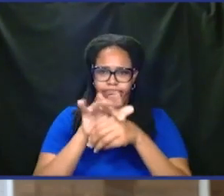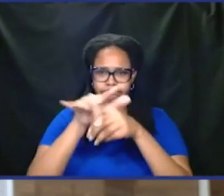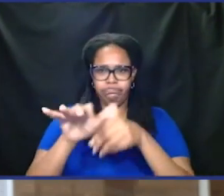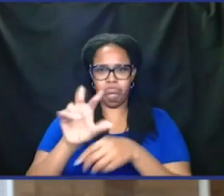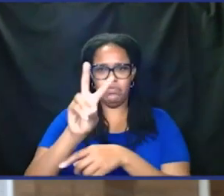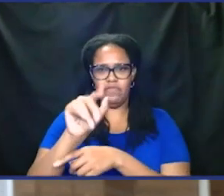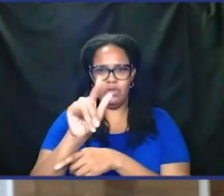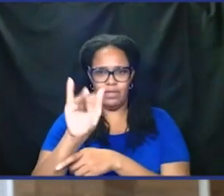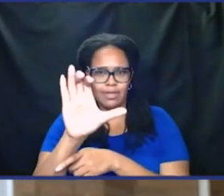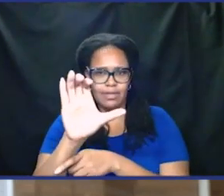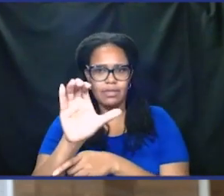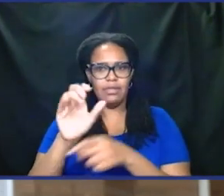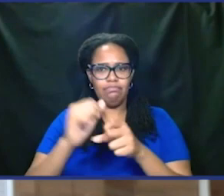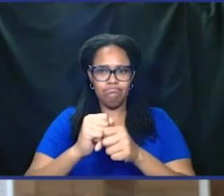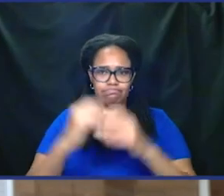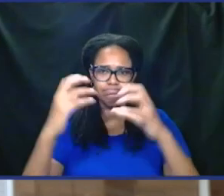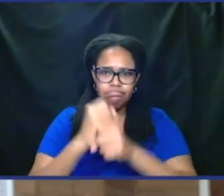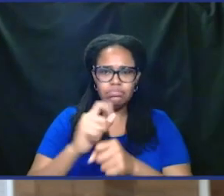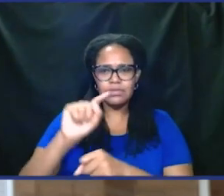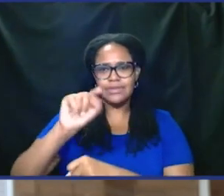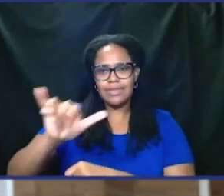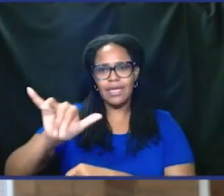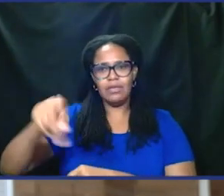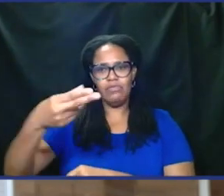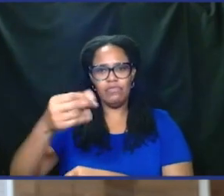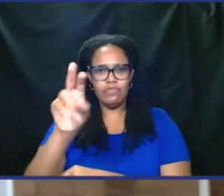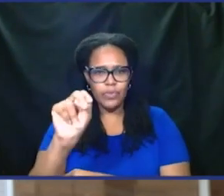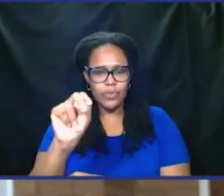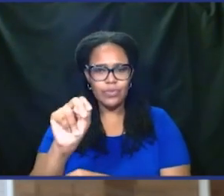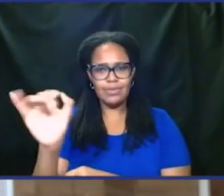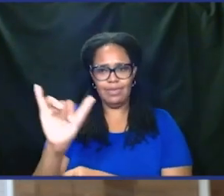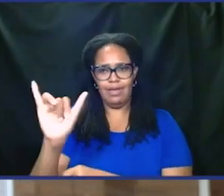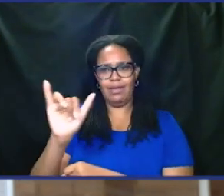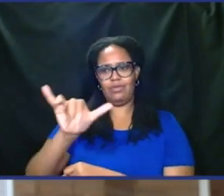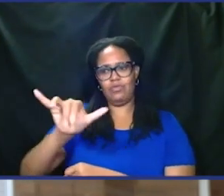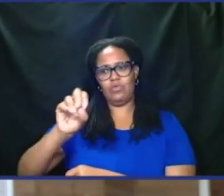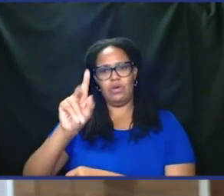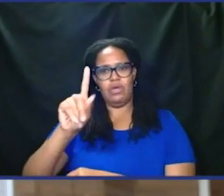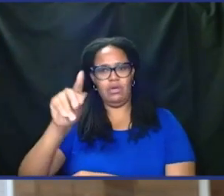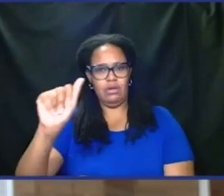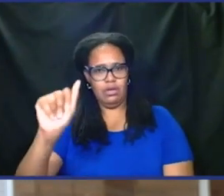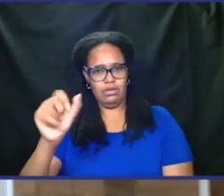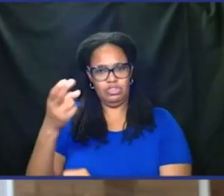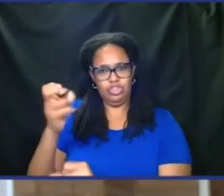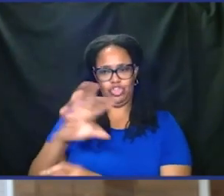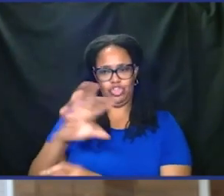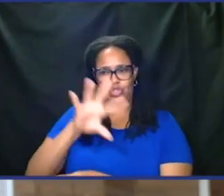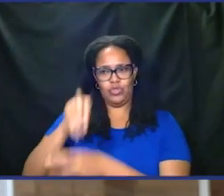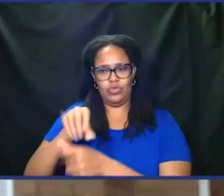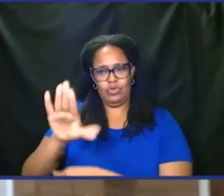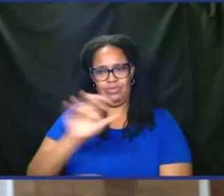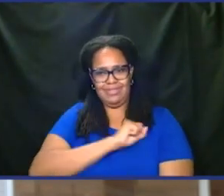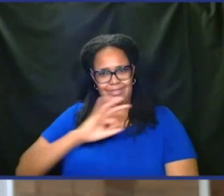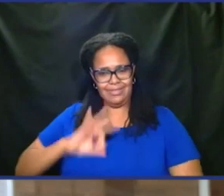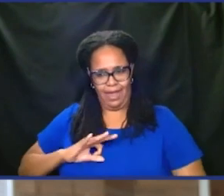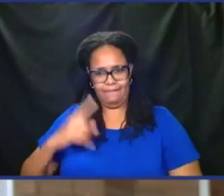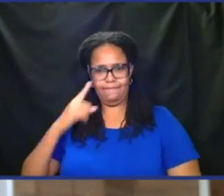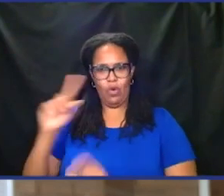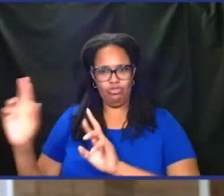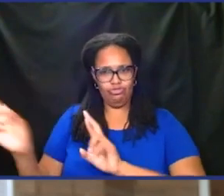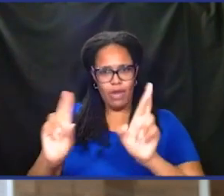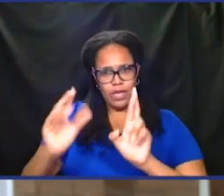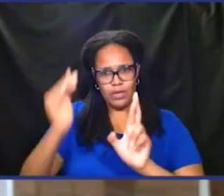why she's made sure to include her staff in Americares disaster preparedness training. I remember when Yolanda hit the